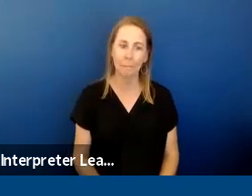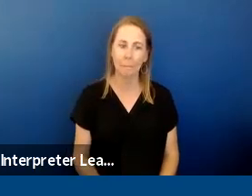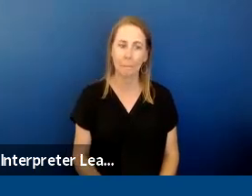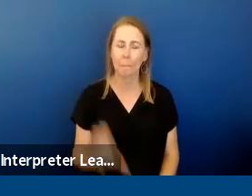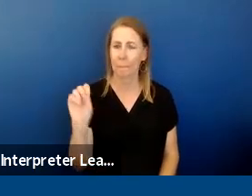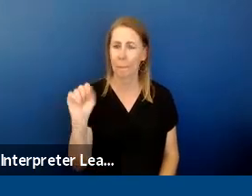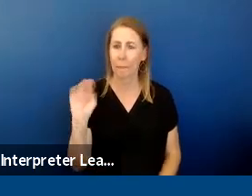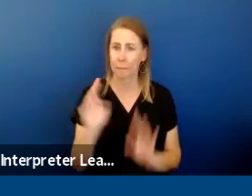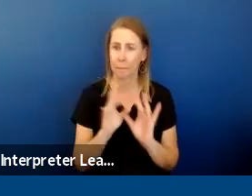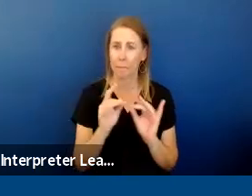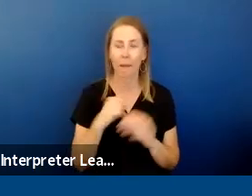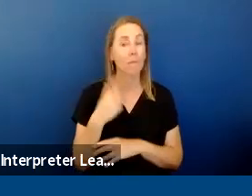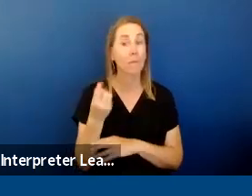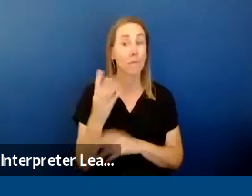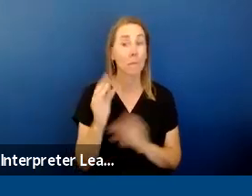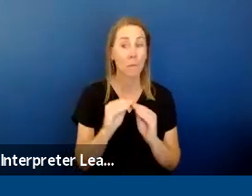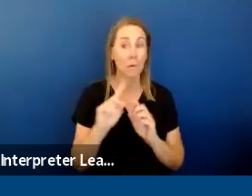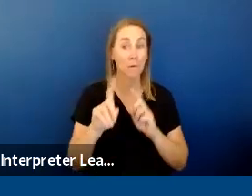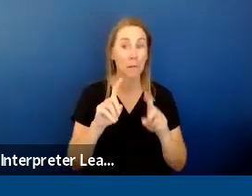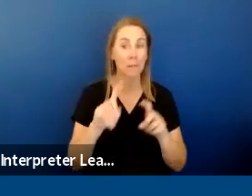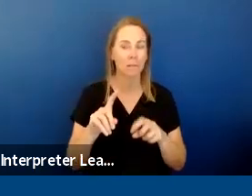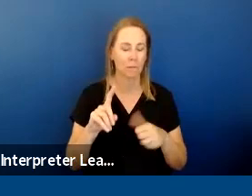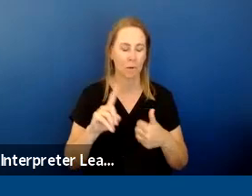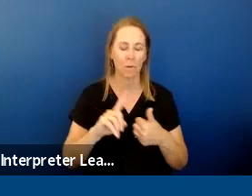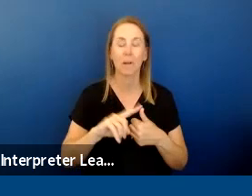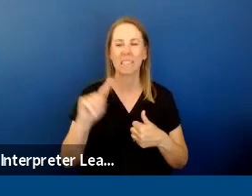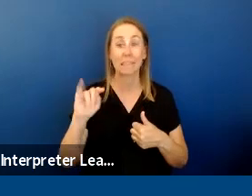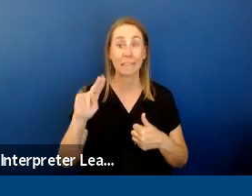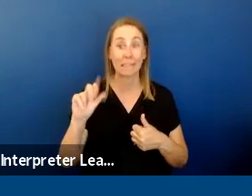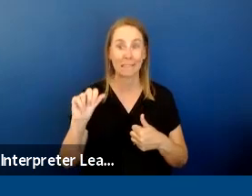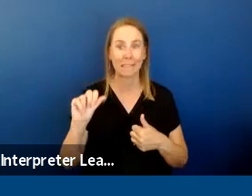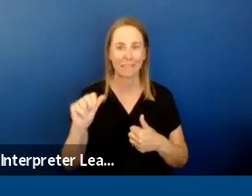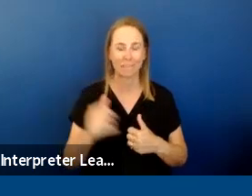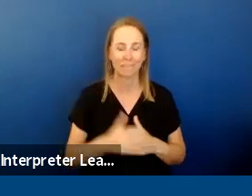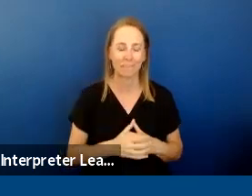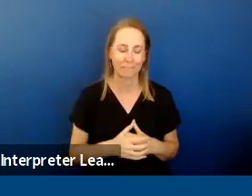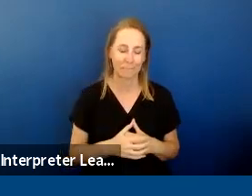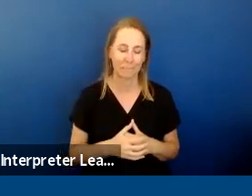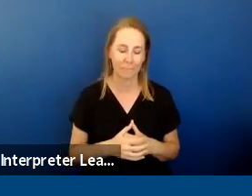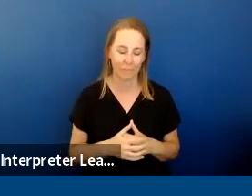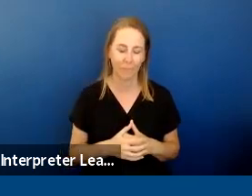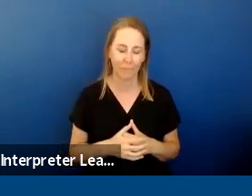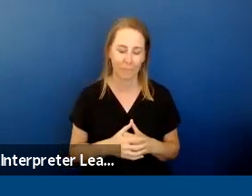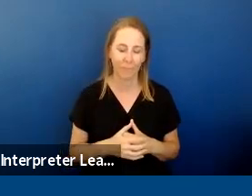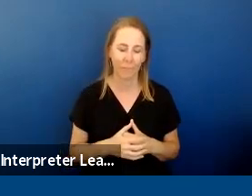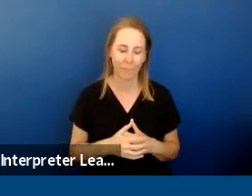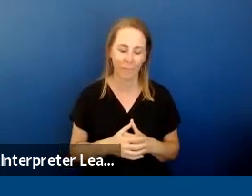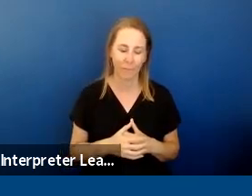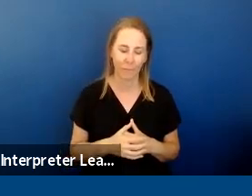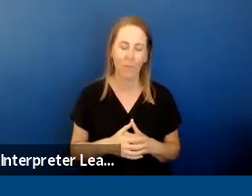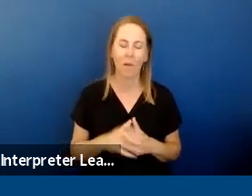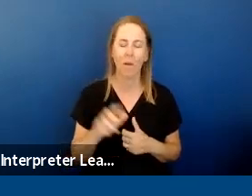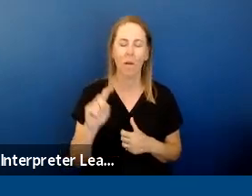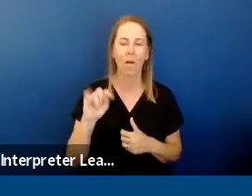the map and where you are at, it can help you gauge what areas might have a higher